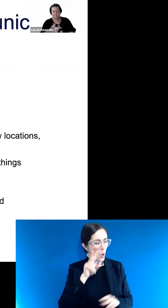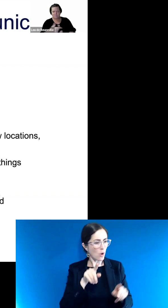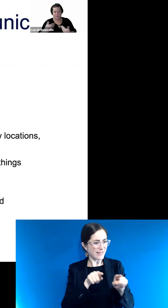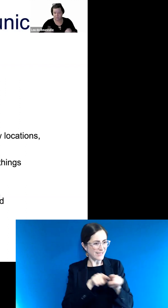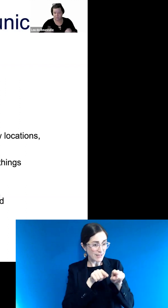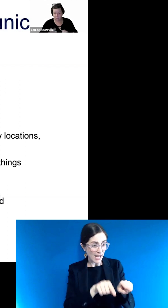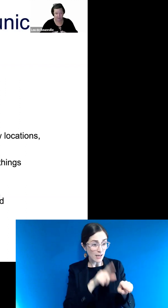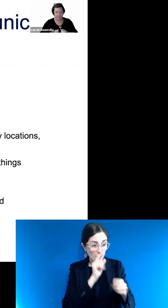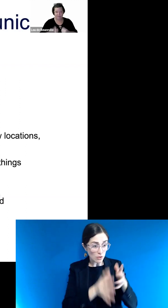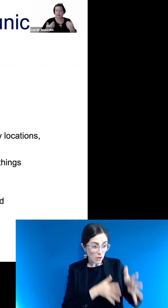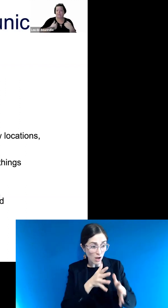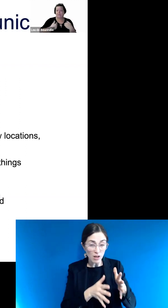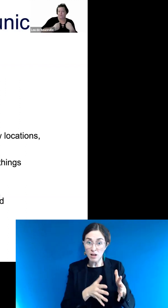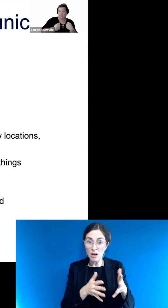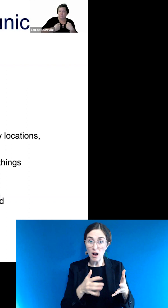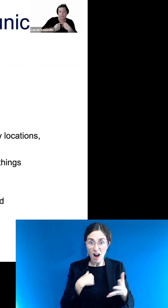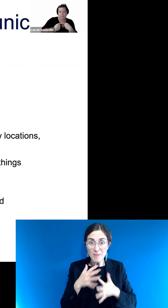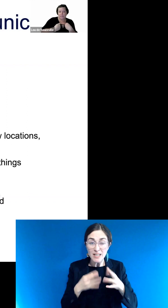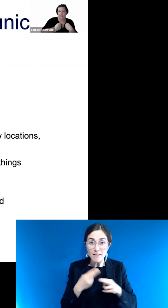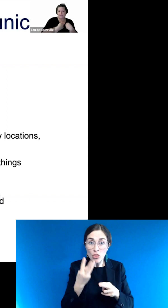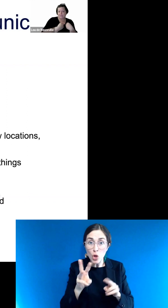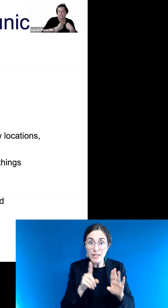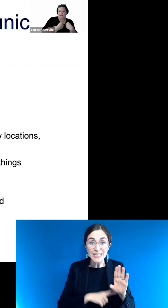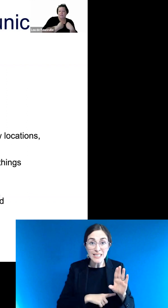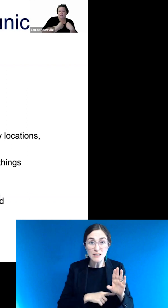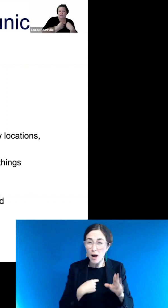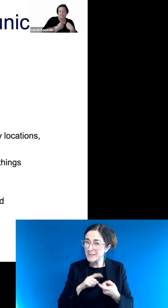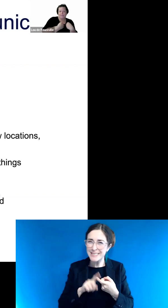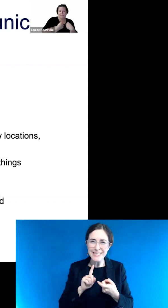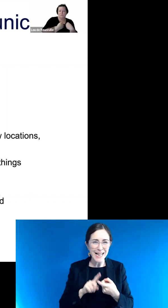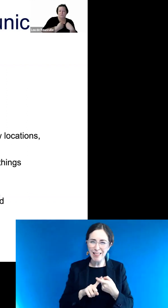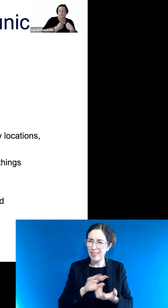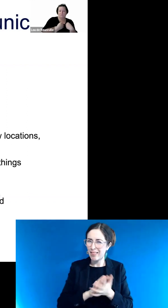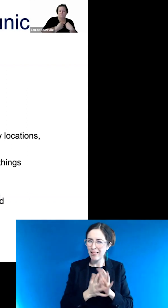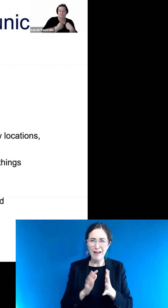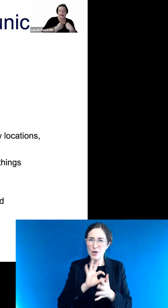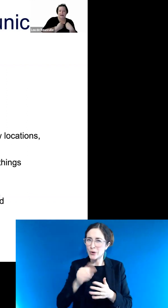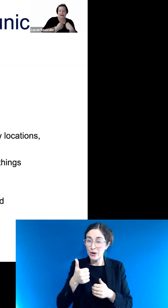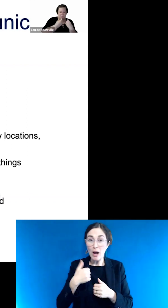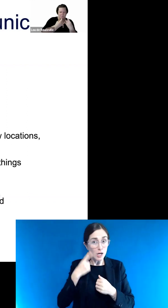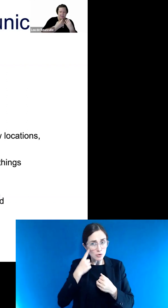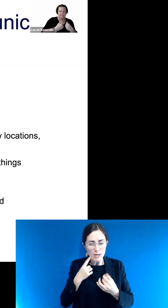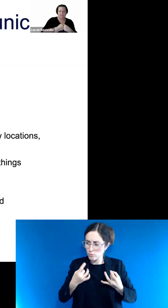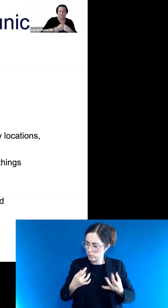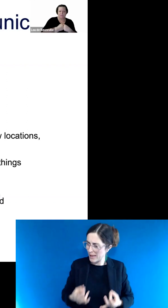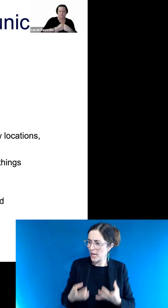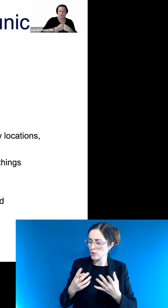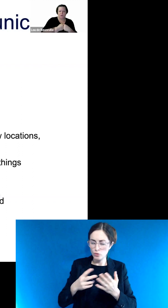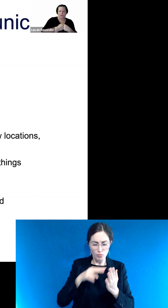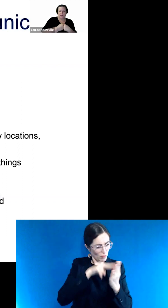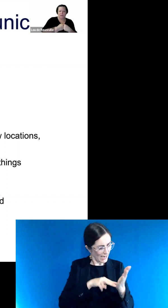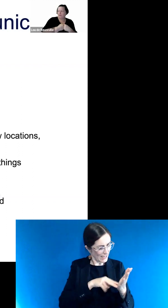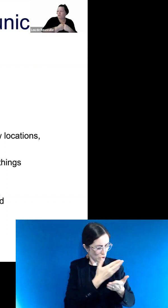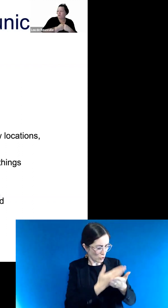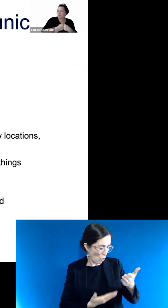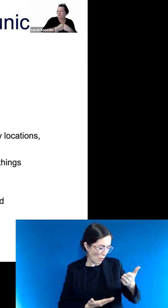course. But can you do it? I've been signing for nearly 30 years and I still will try really hard and prepare to read a